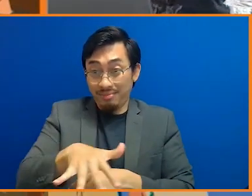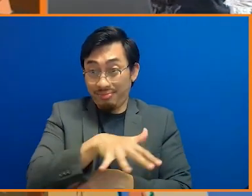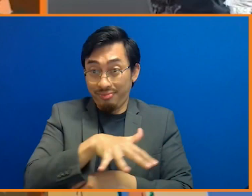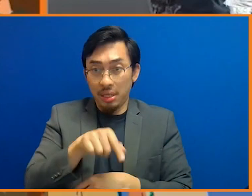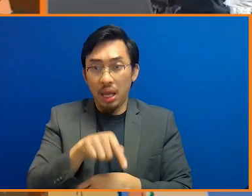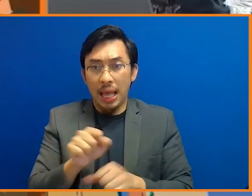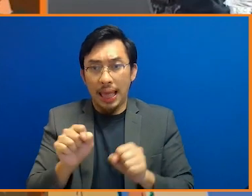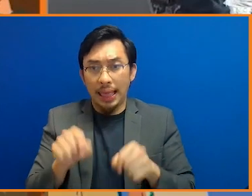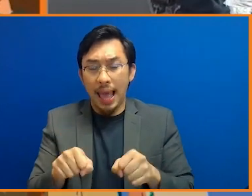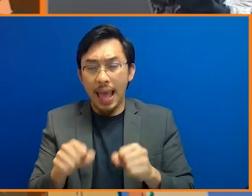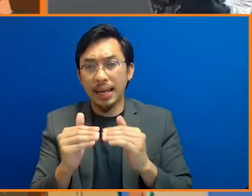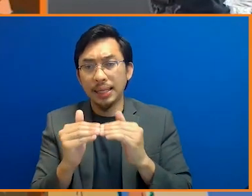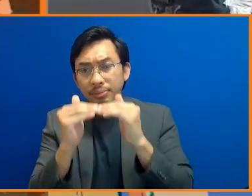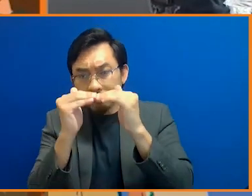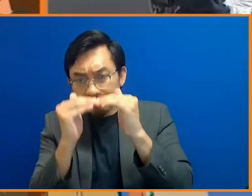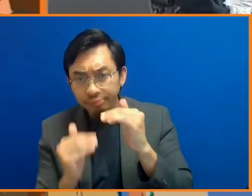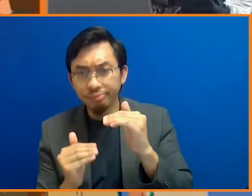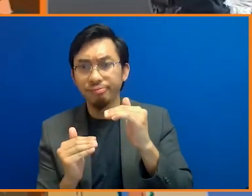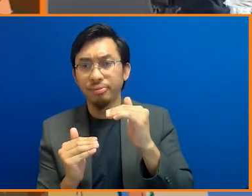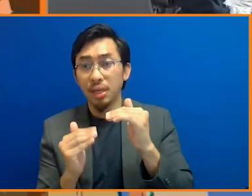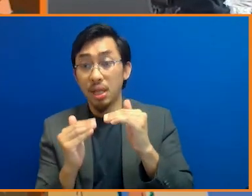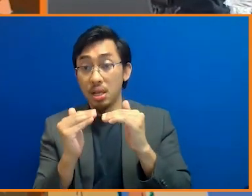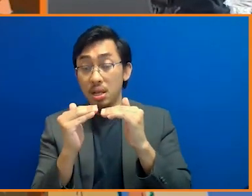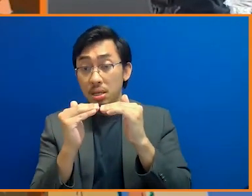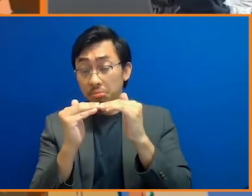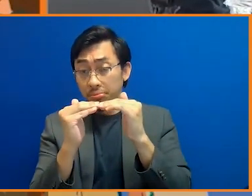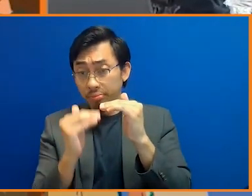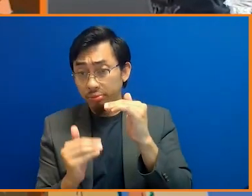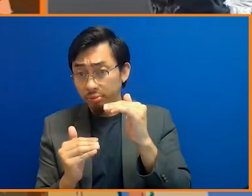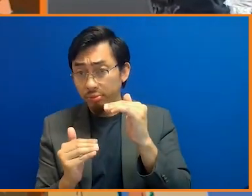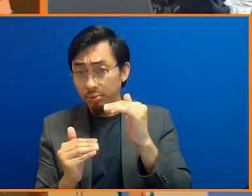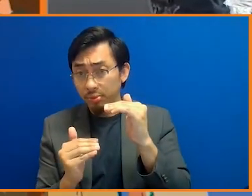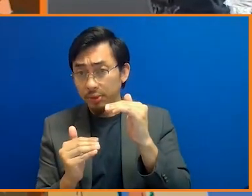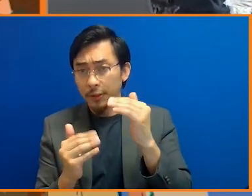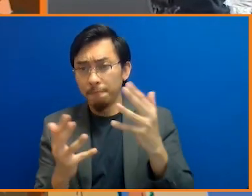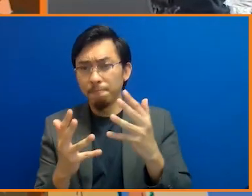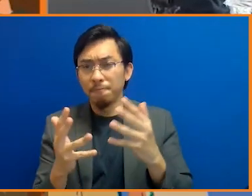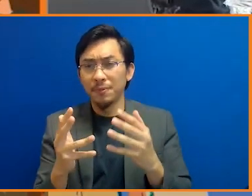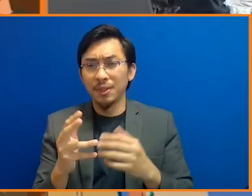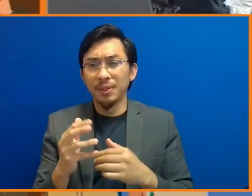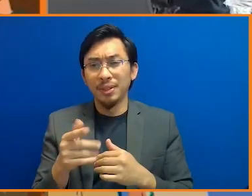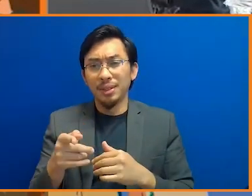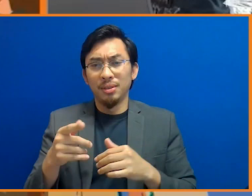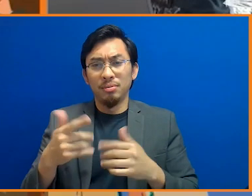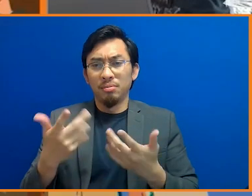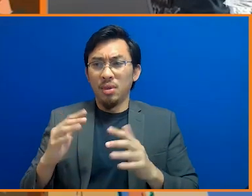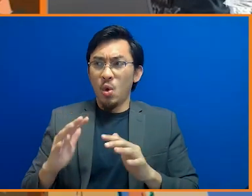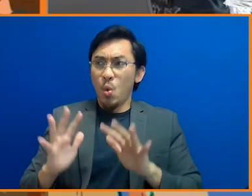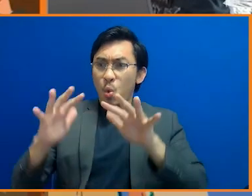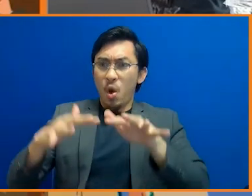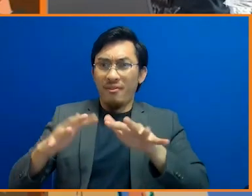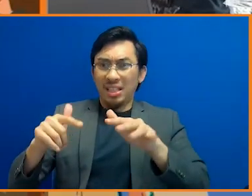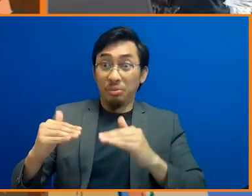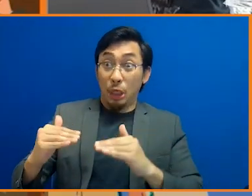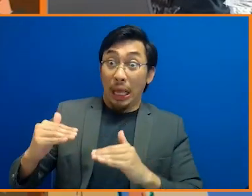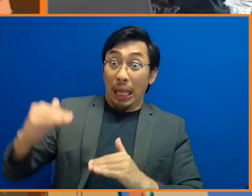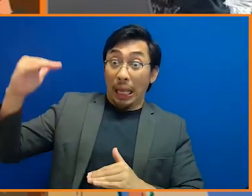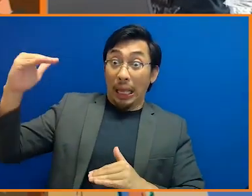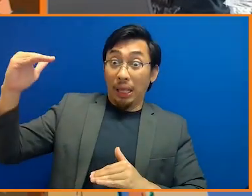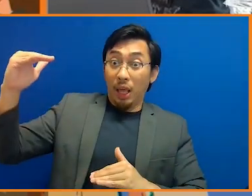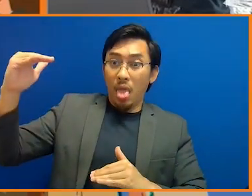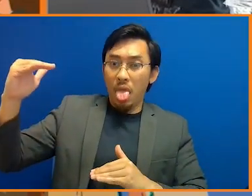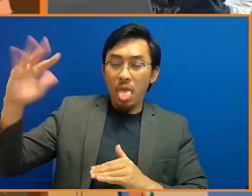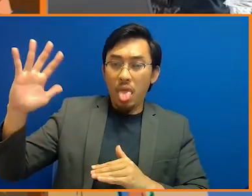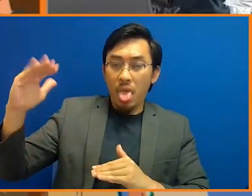So that coastal lagoon is also can reduce the velocity and also the height